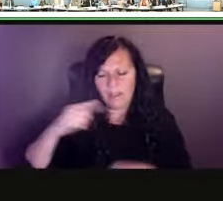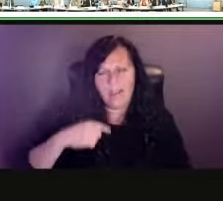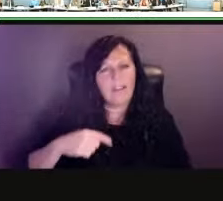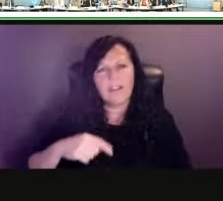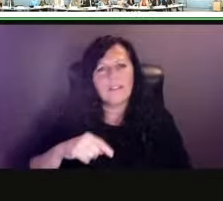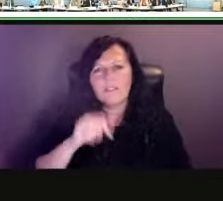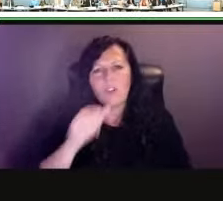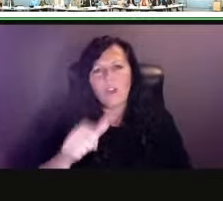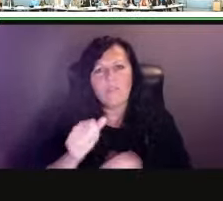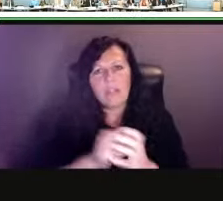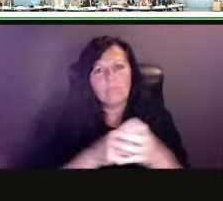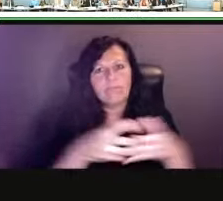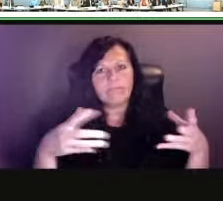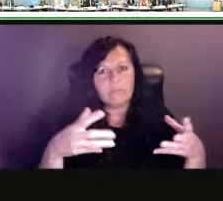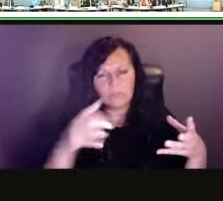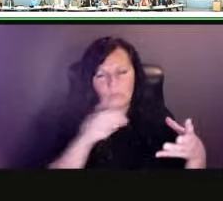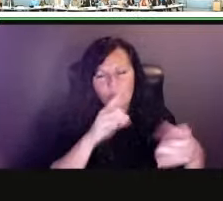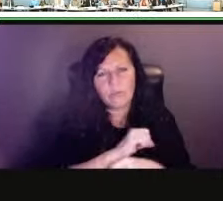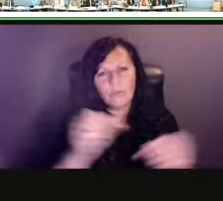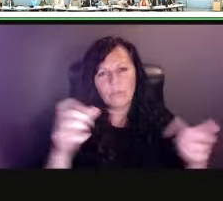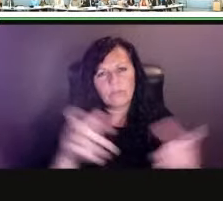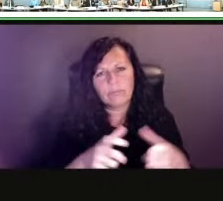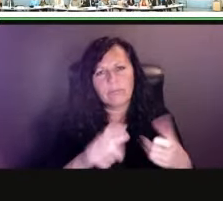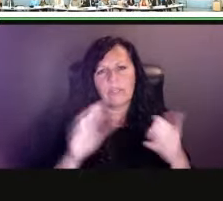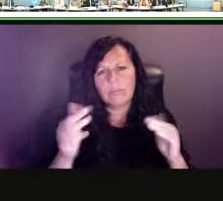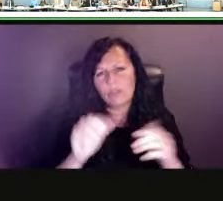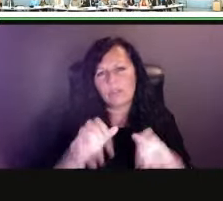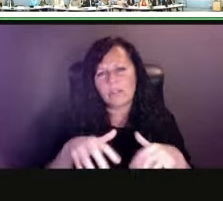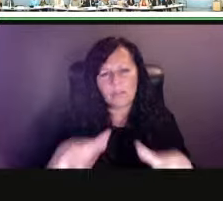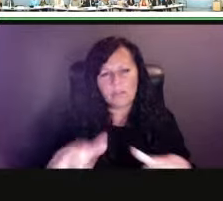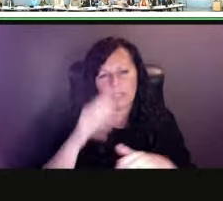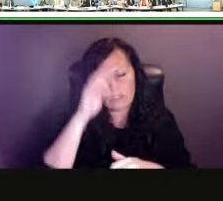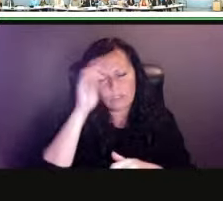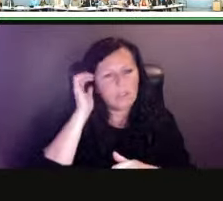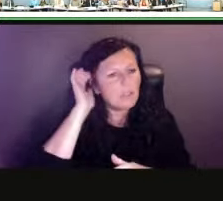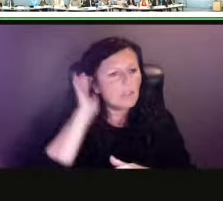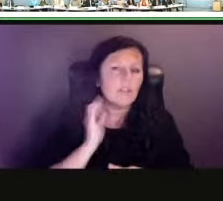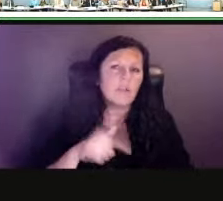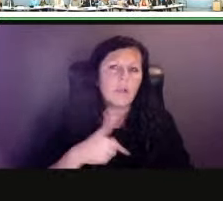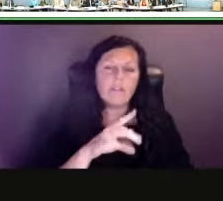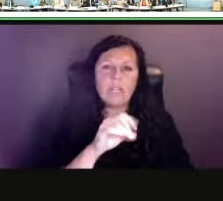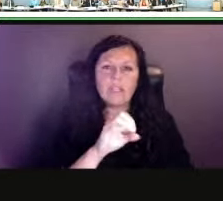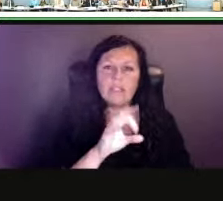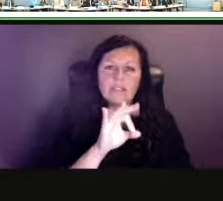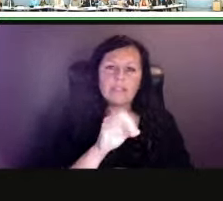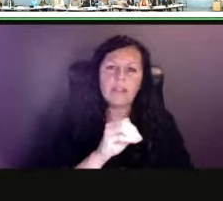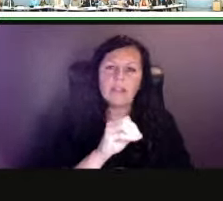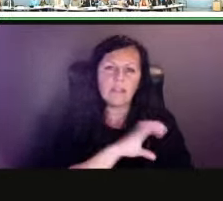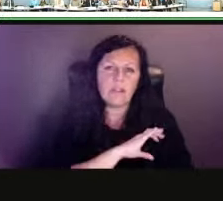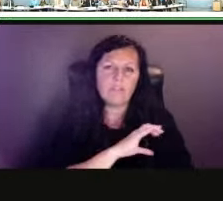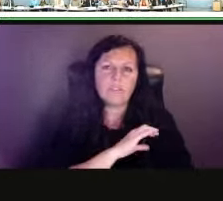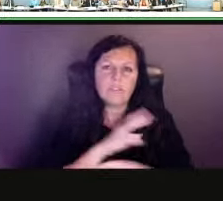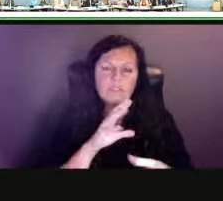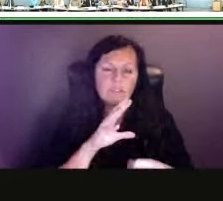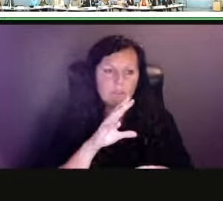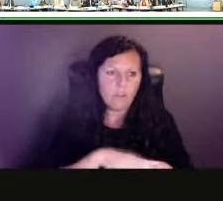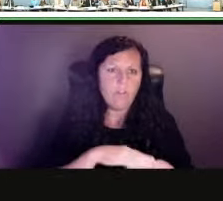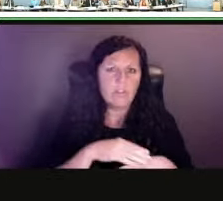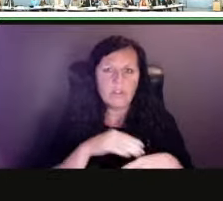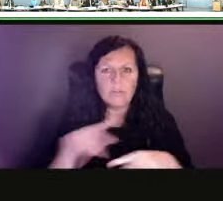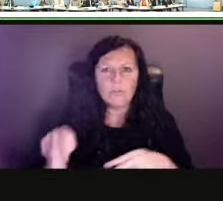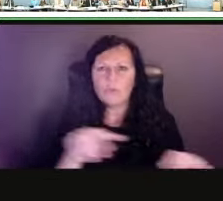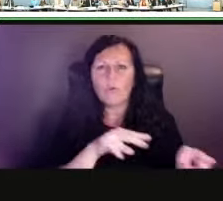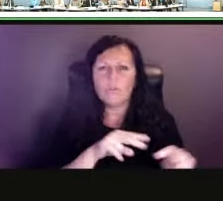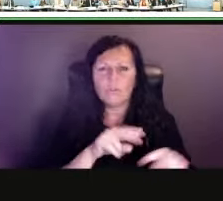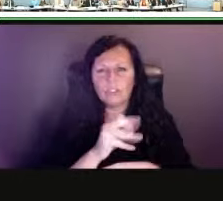proactive unit so that you can maintain at least 80 to 90 officers on your patrol shifts in total. So